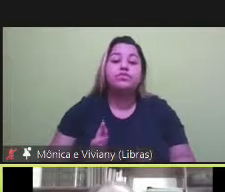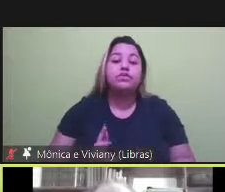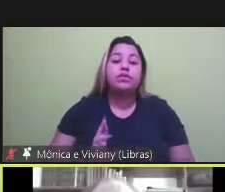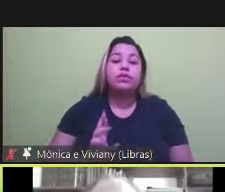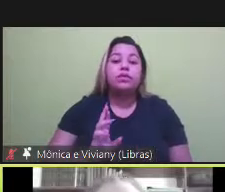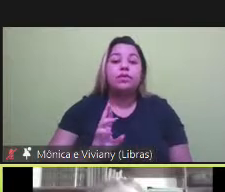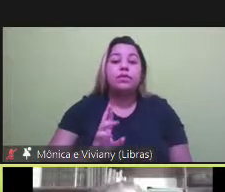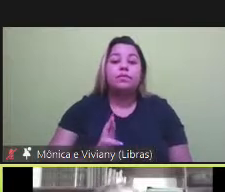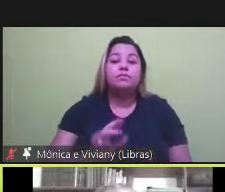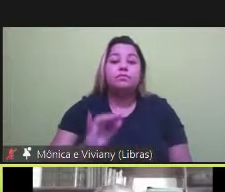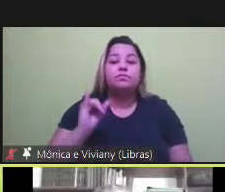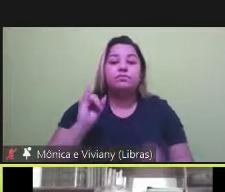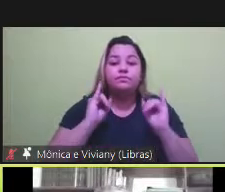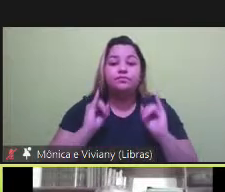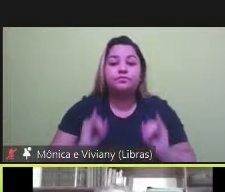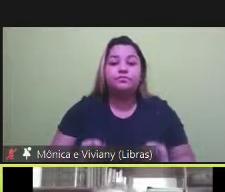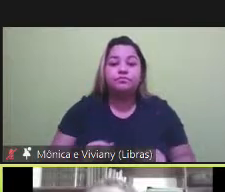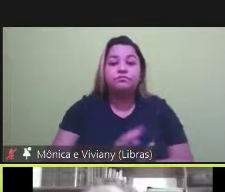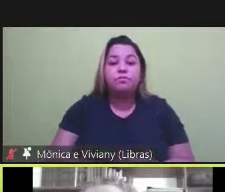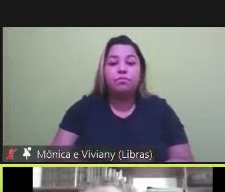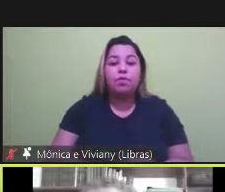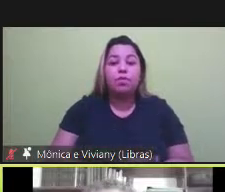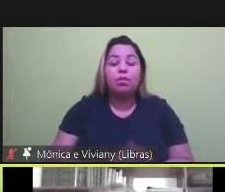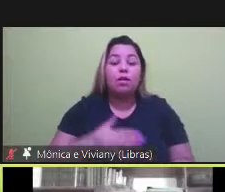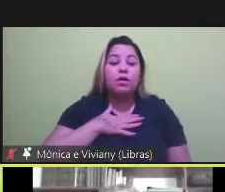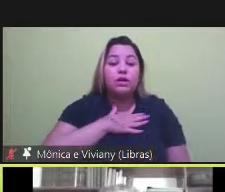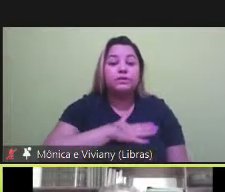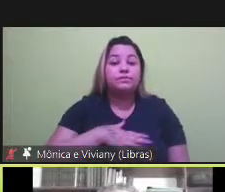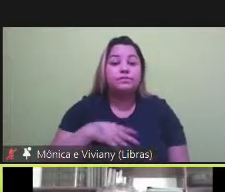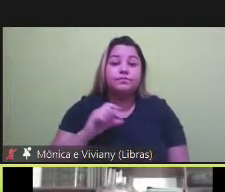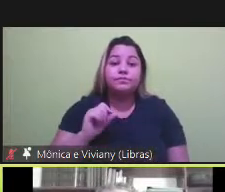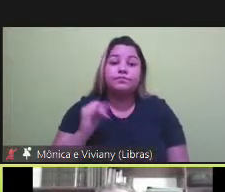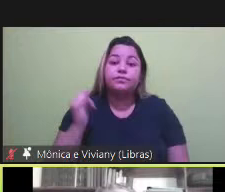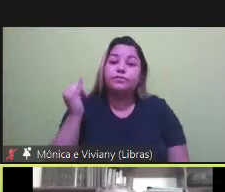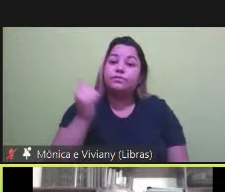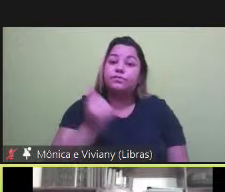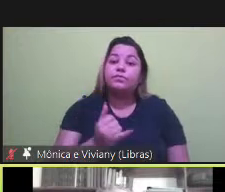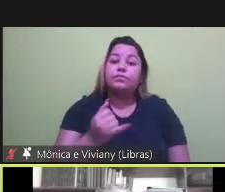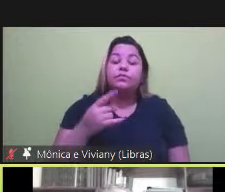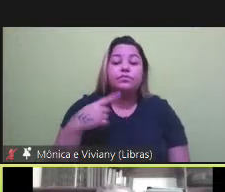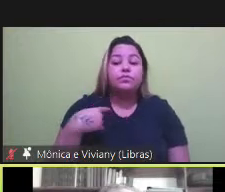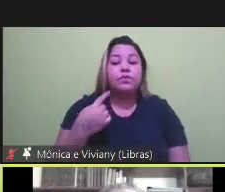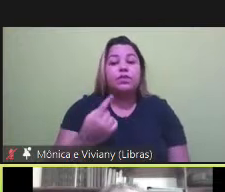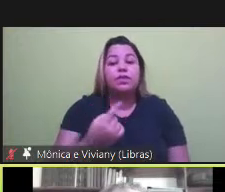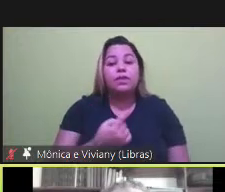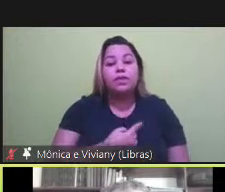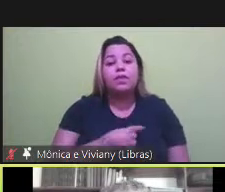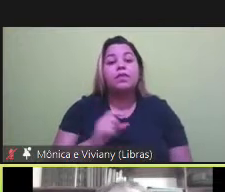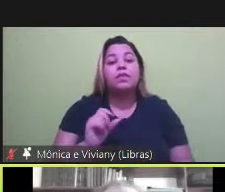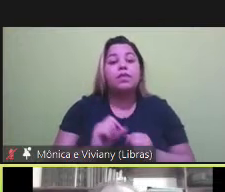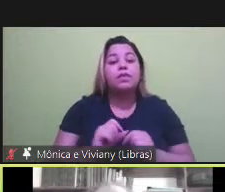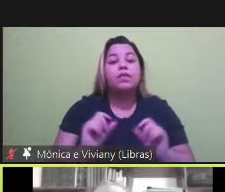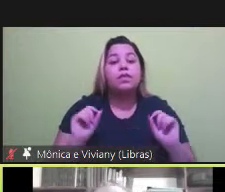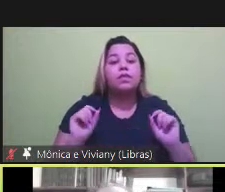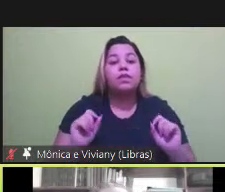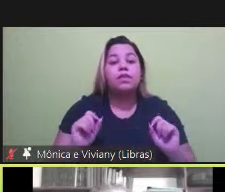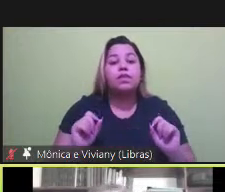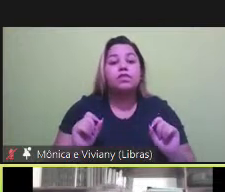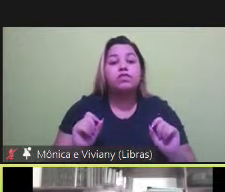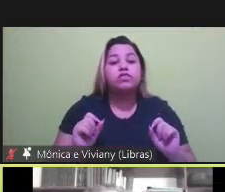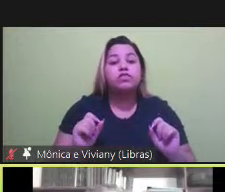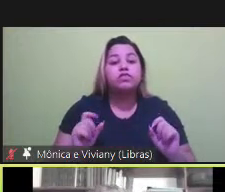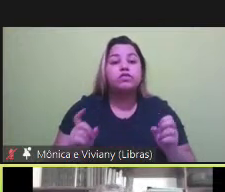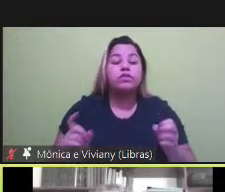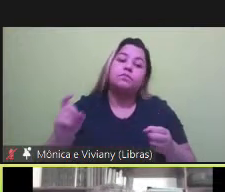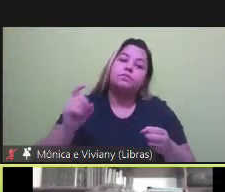is represented by this picture, I'd like to talk about where we started. Our starting point, let's